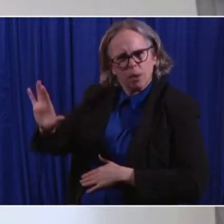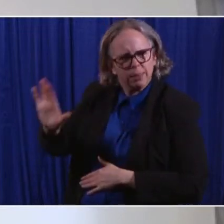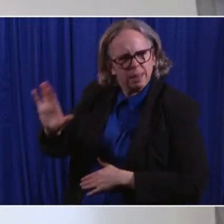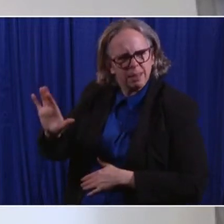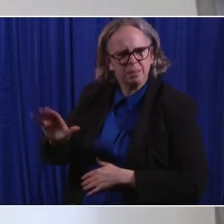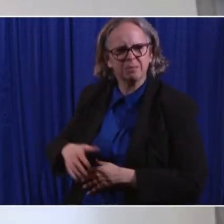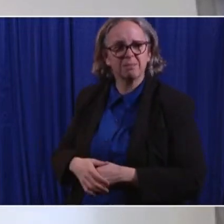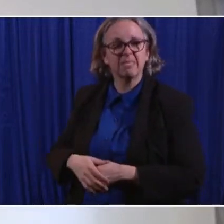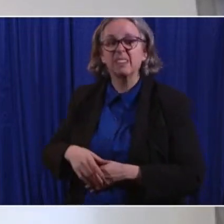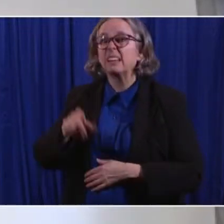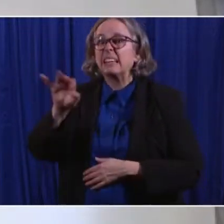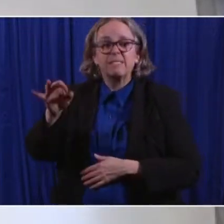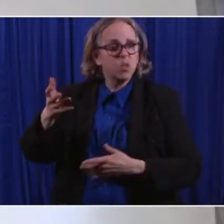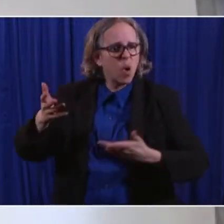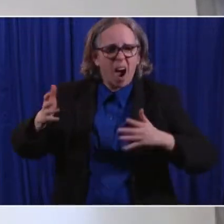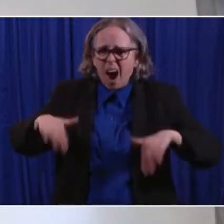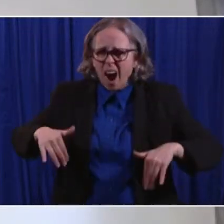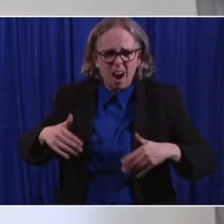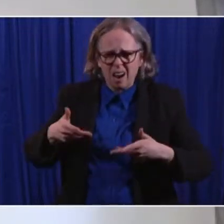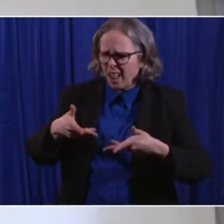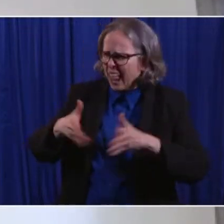to reach out to our ombudsman.